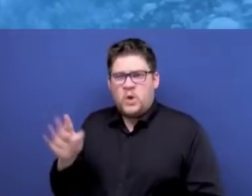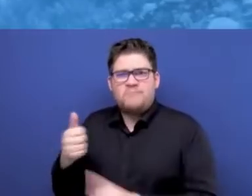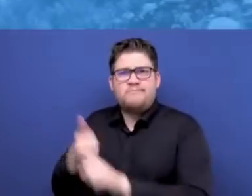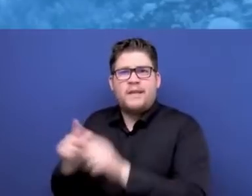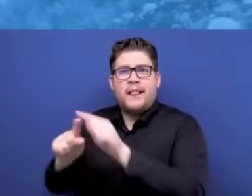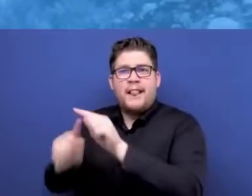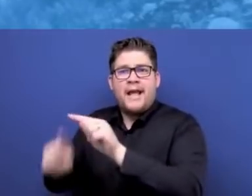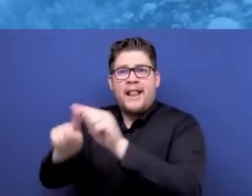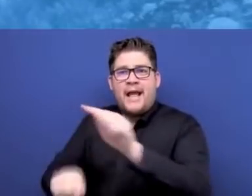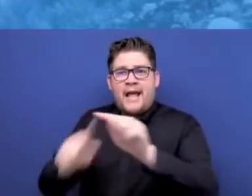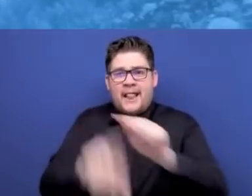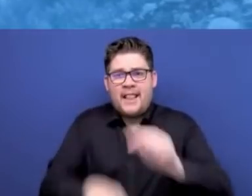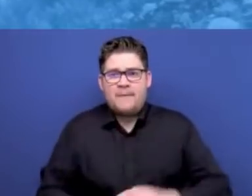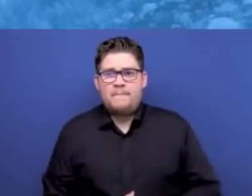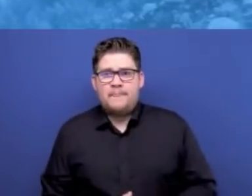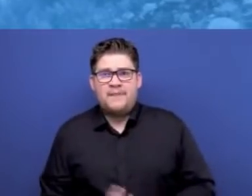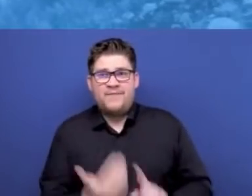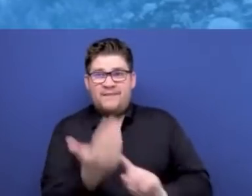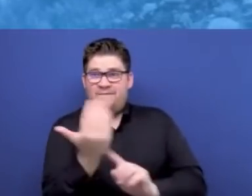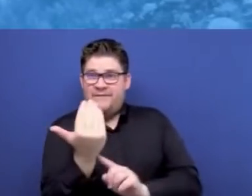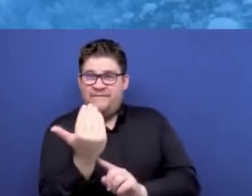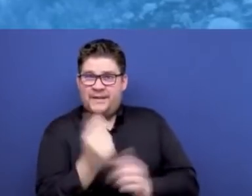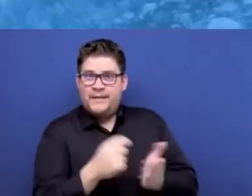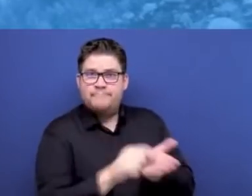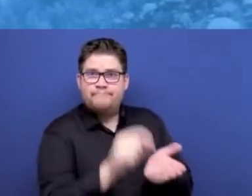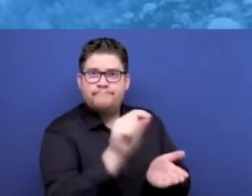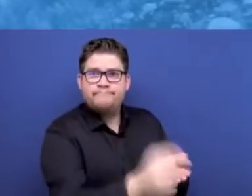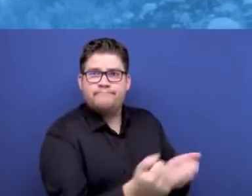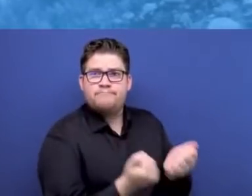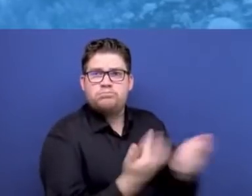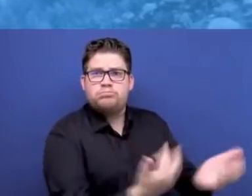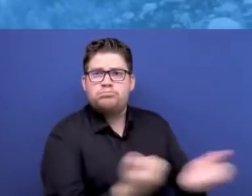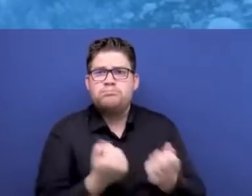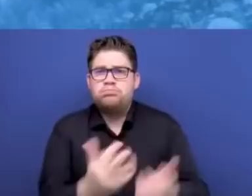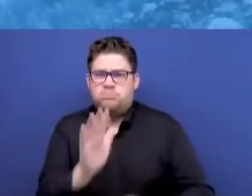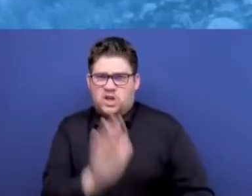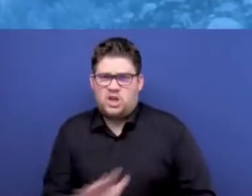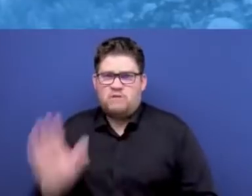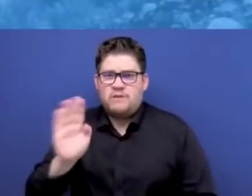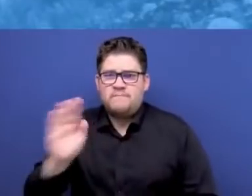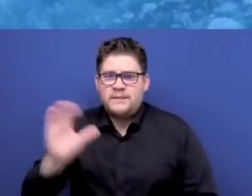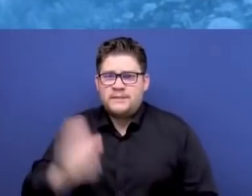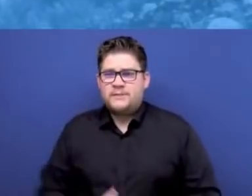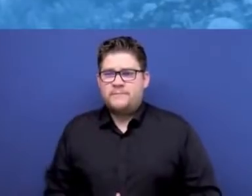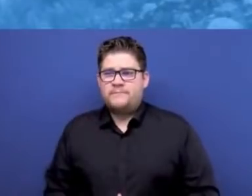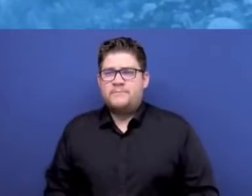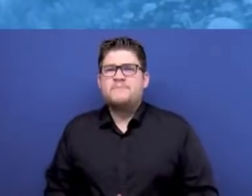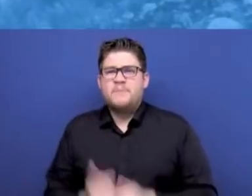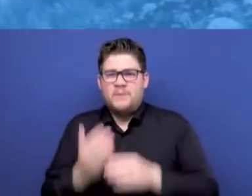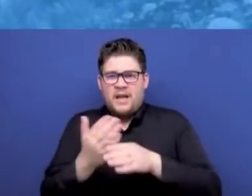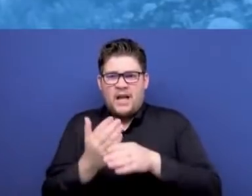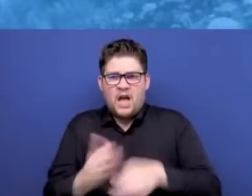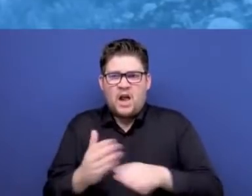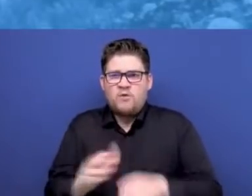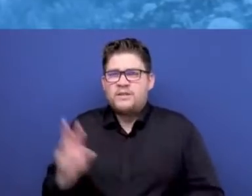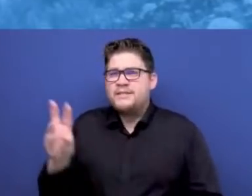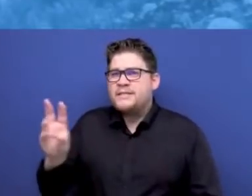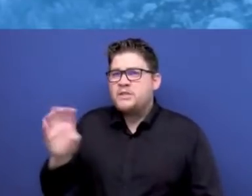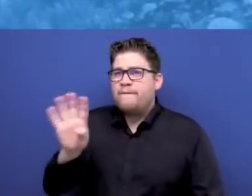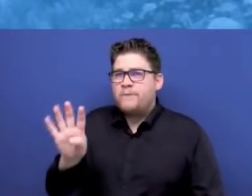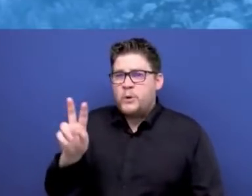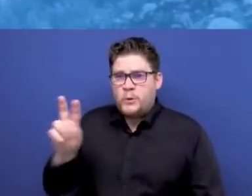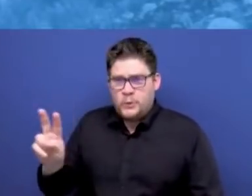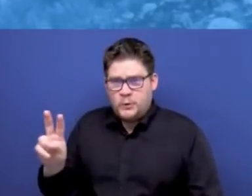10-year average for this period, this time of the year, is about 642 fires, or 105,000 hectares burned.